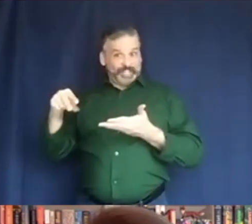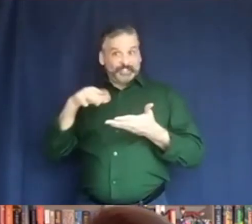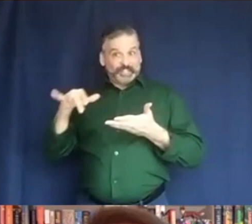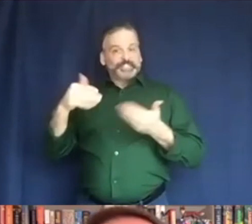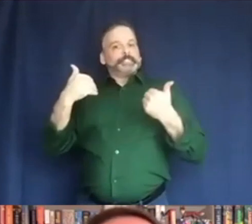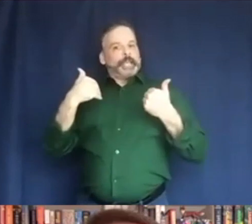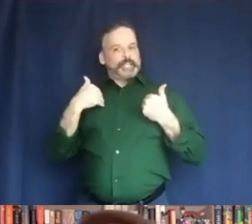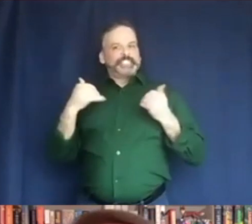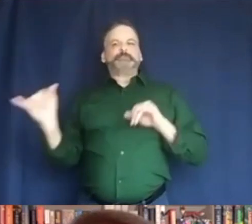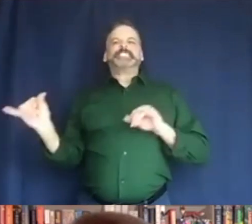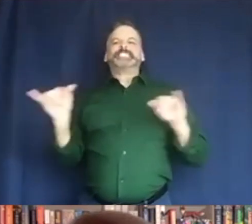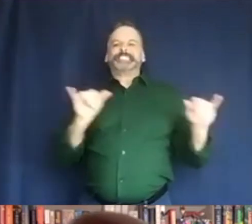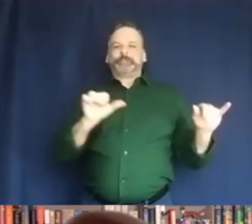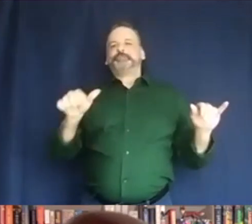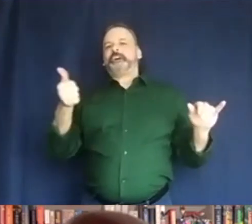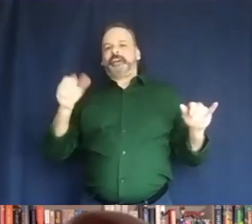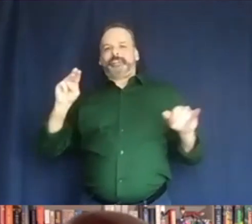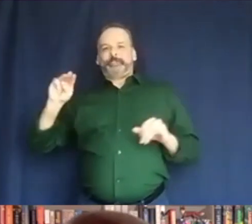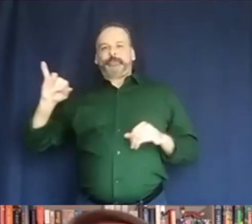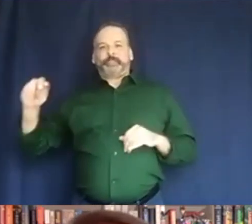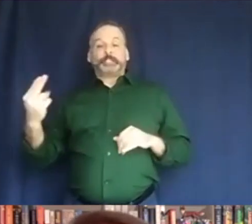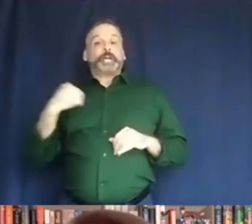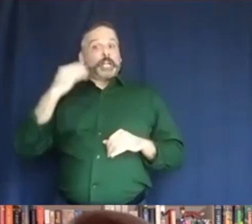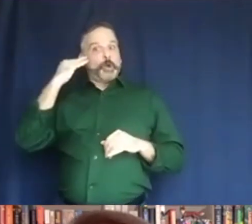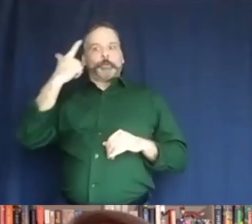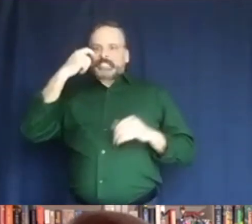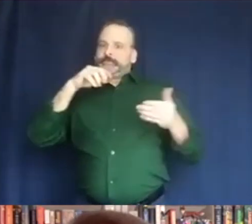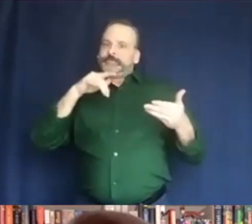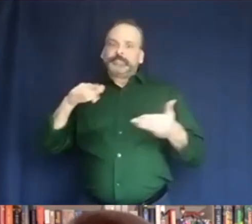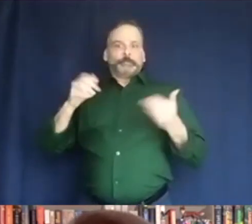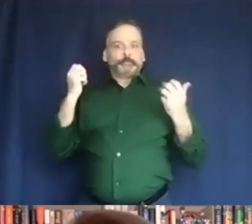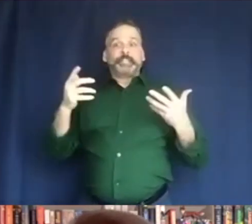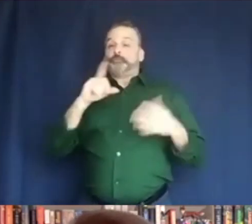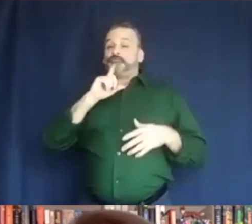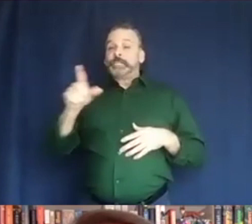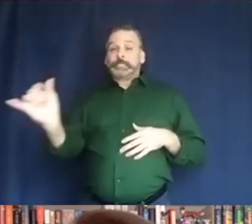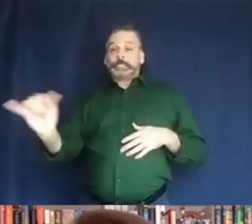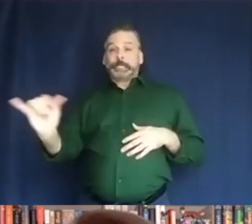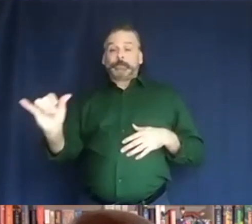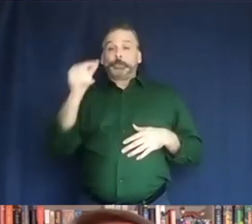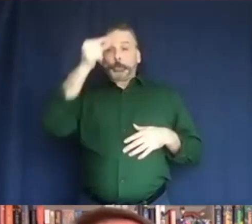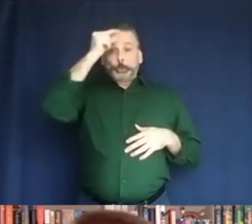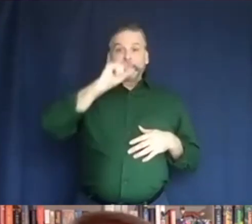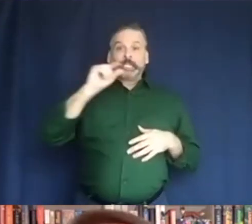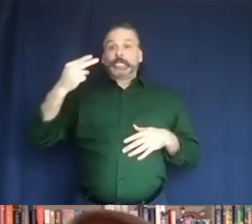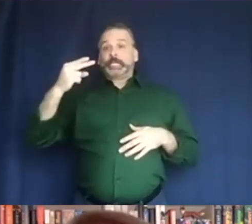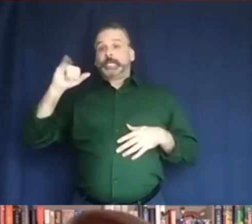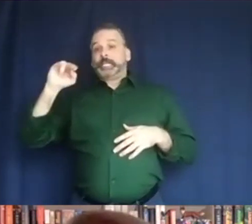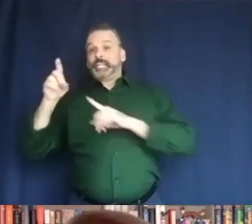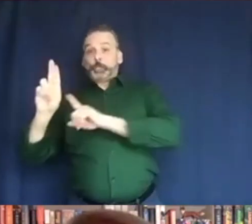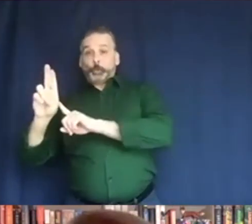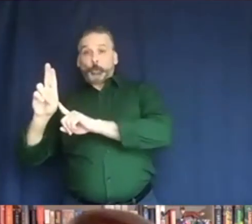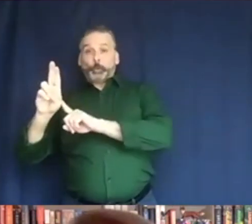that connect another mythology, which I know. So there's a lot of similarities between the Greek and Hindu pantheon in regards to how